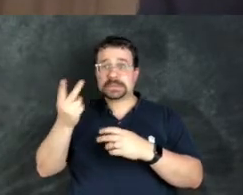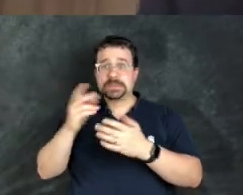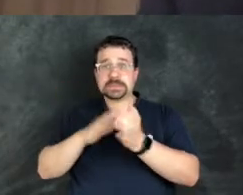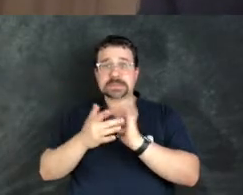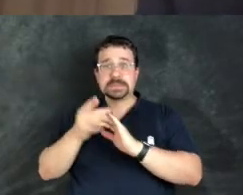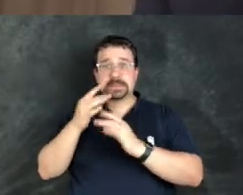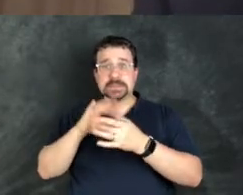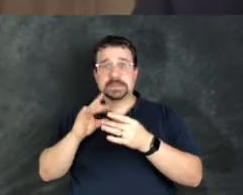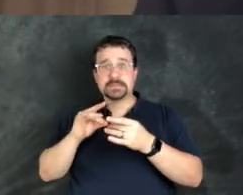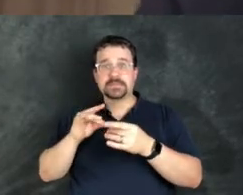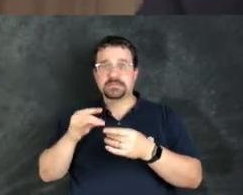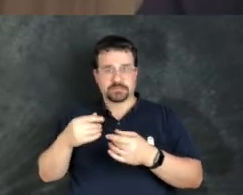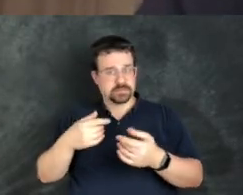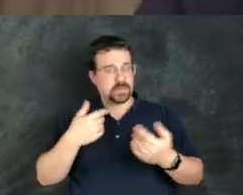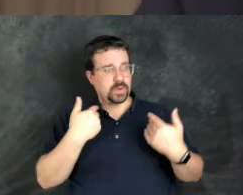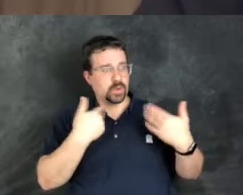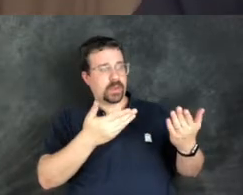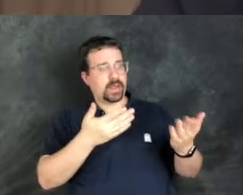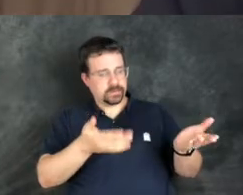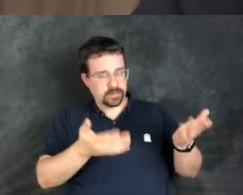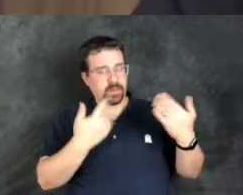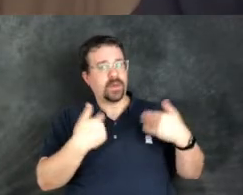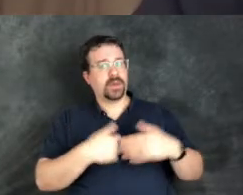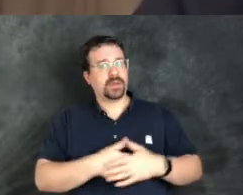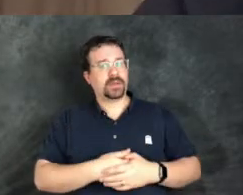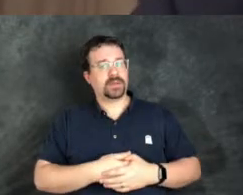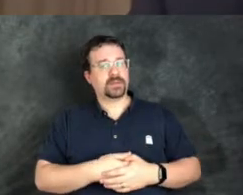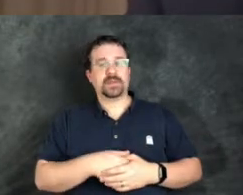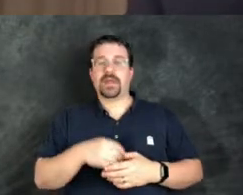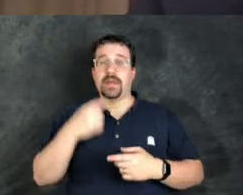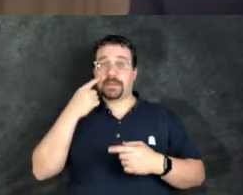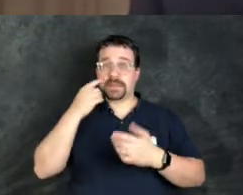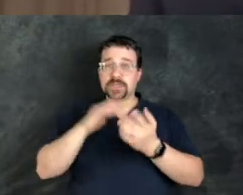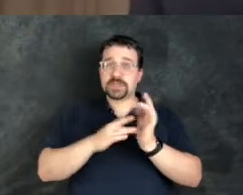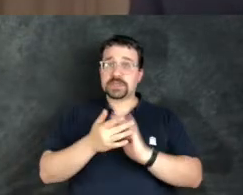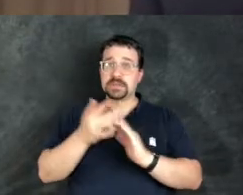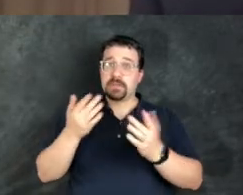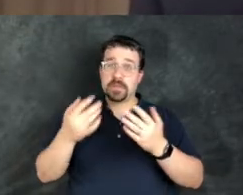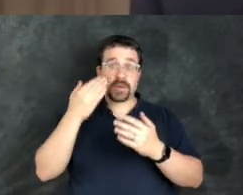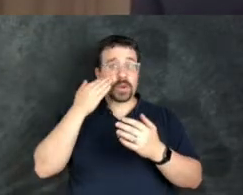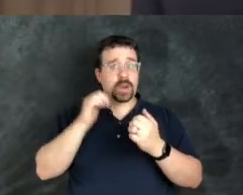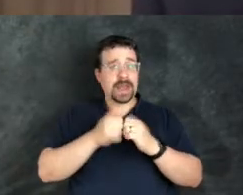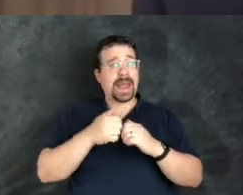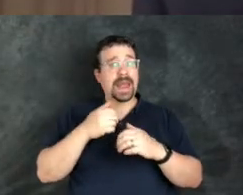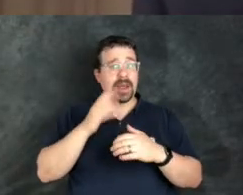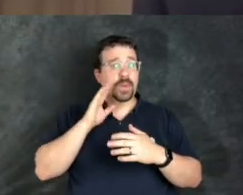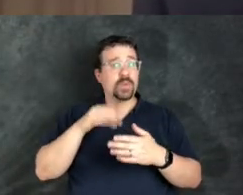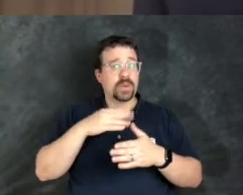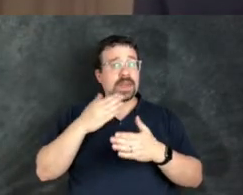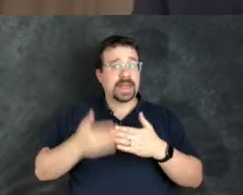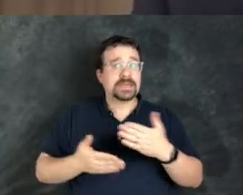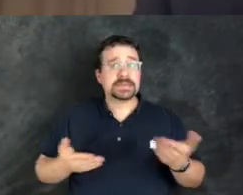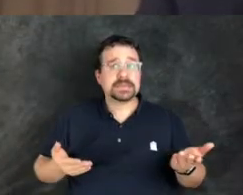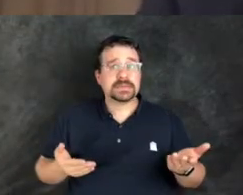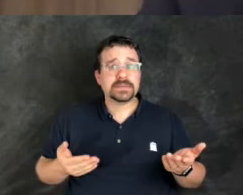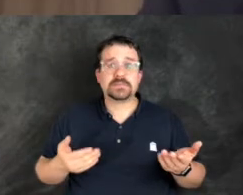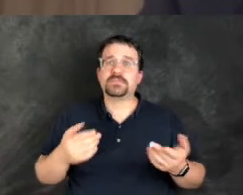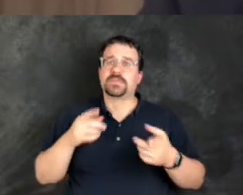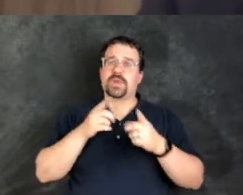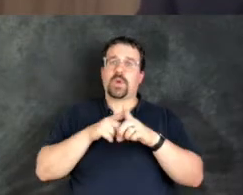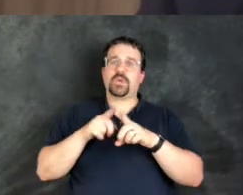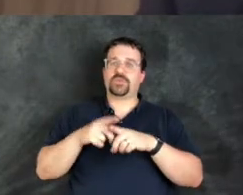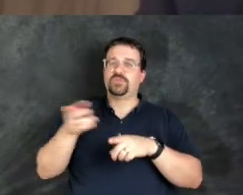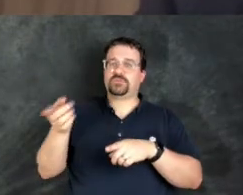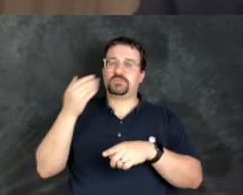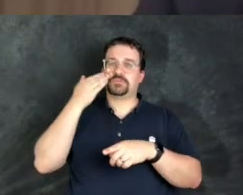Jesus says. He says, go ahead. I'm thinking Jesus may have known how the experiment was going to end, but he